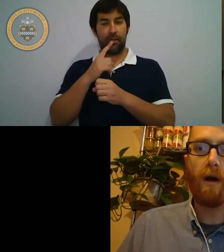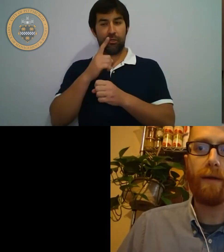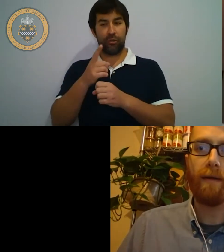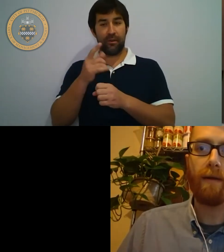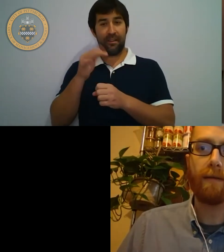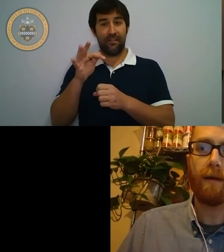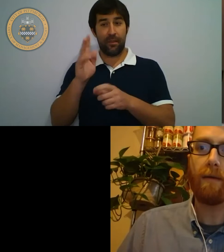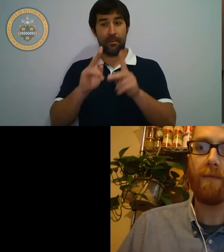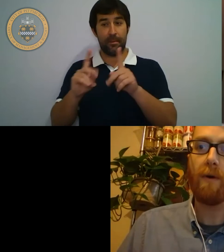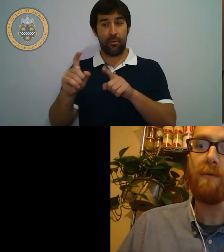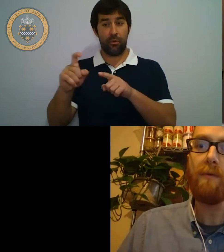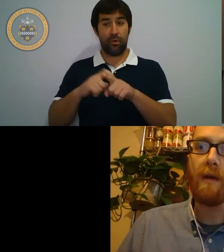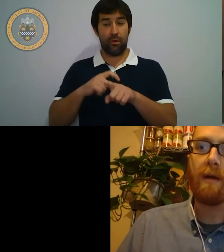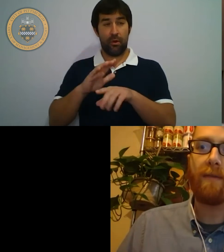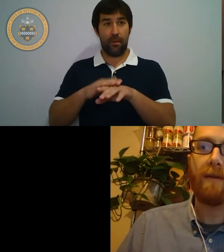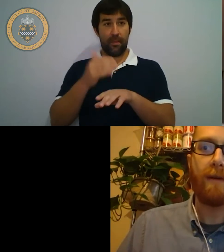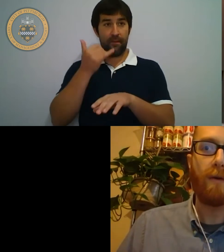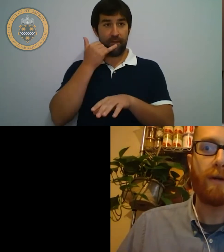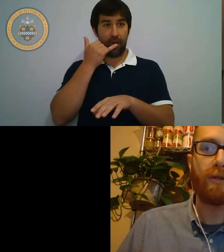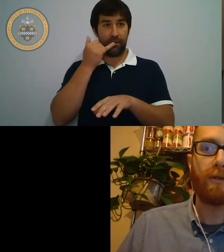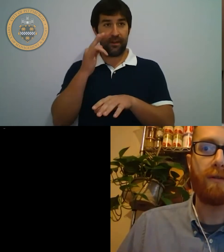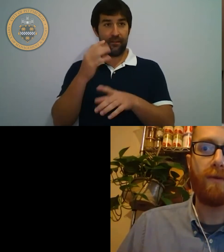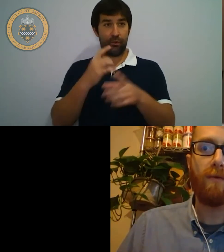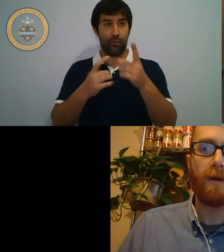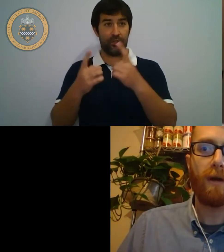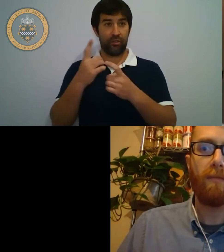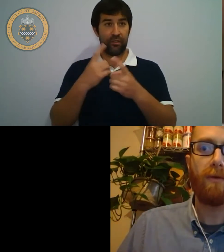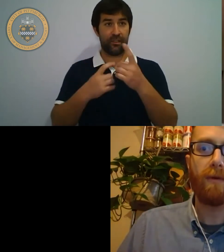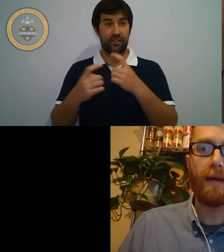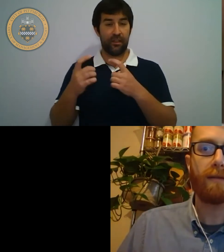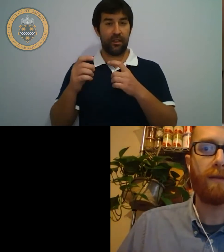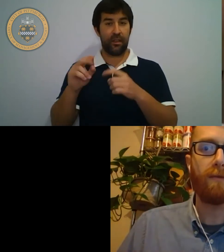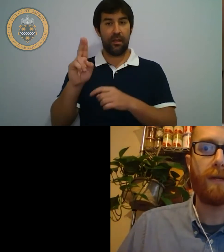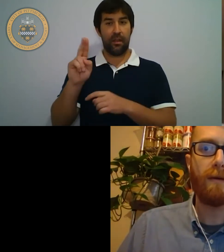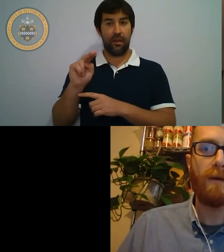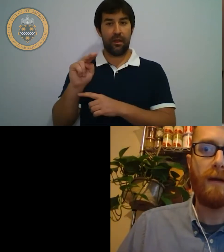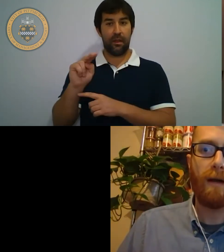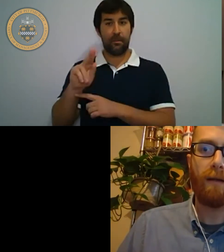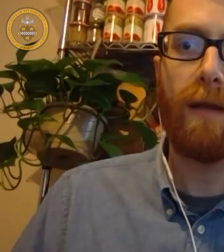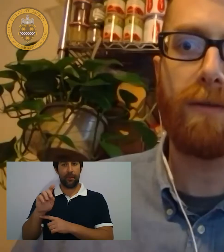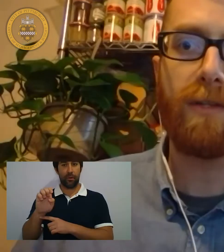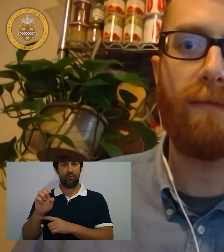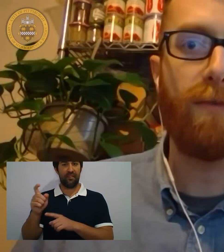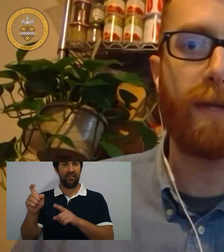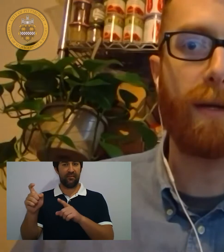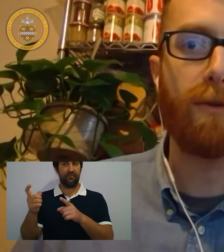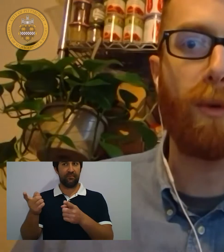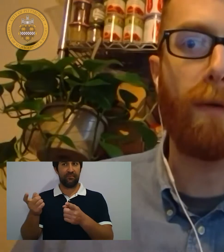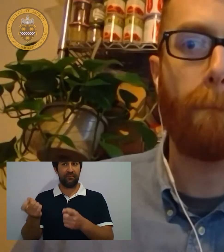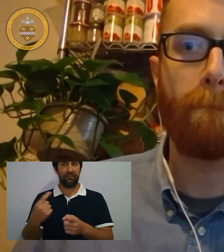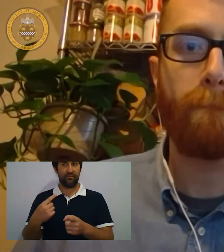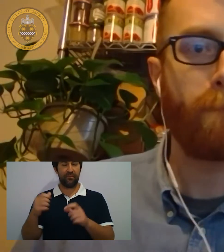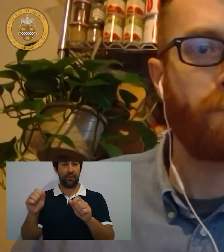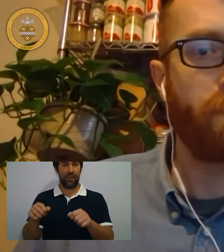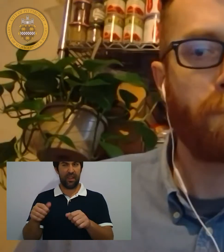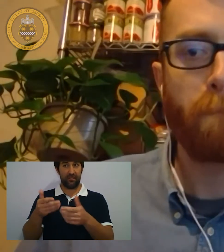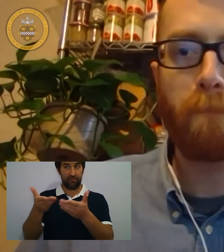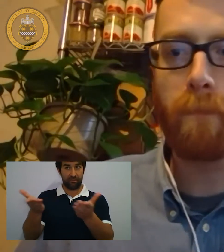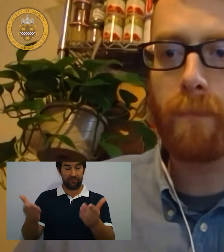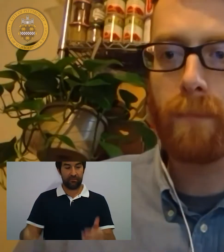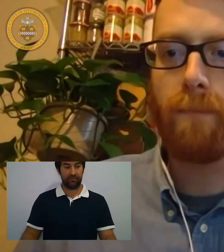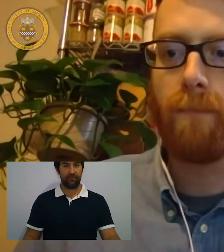for serving first those more vulnerable populations, and really, so the more transit dependent